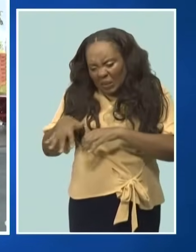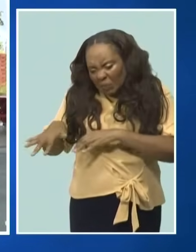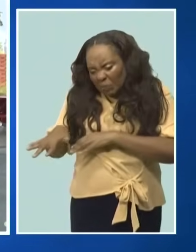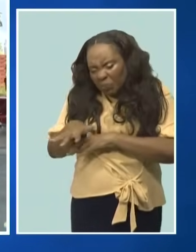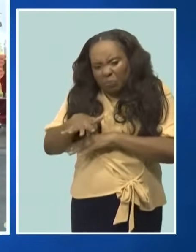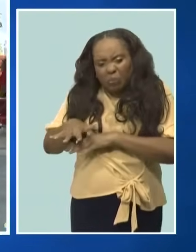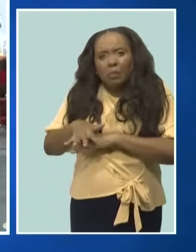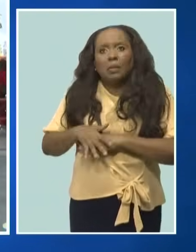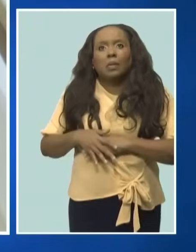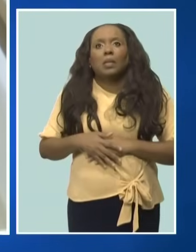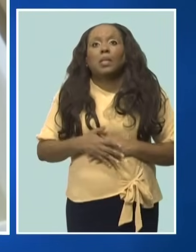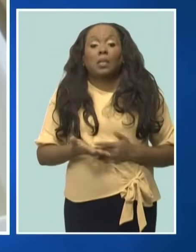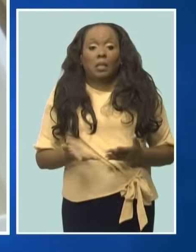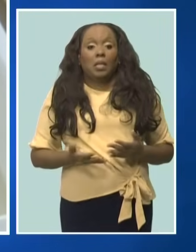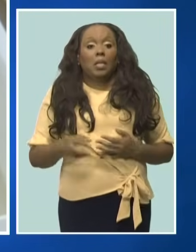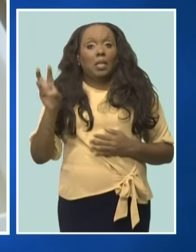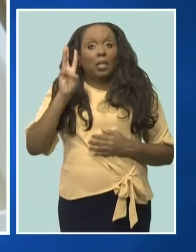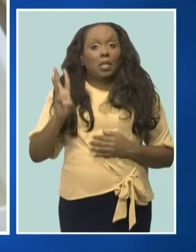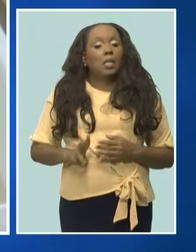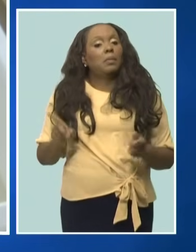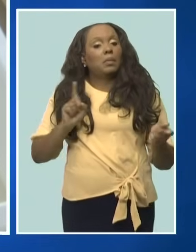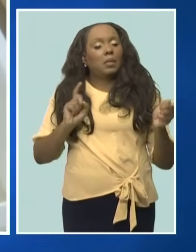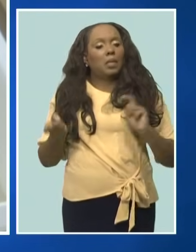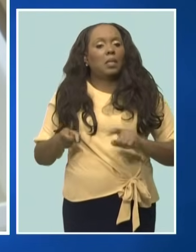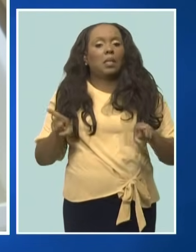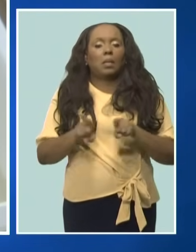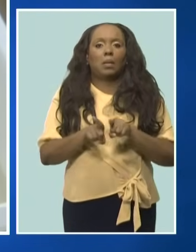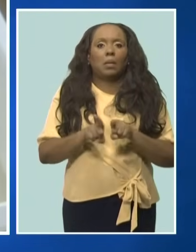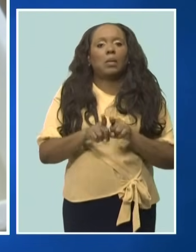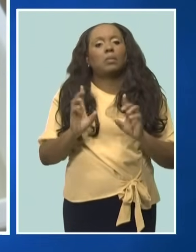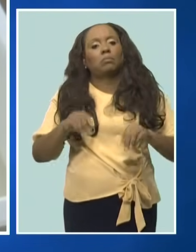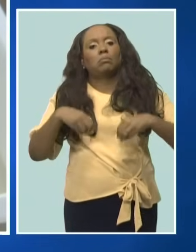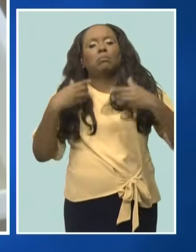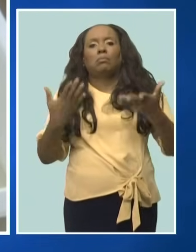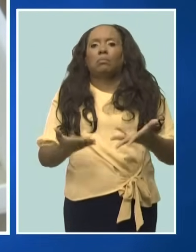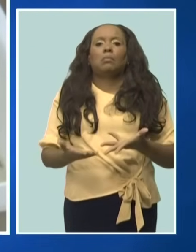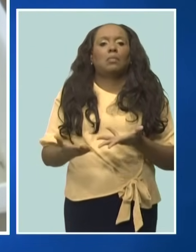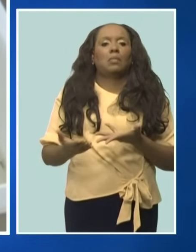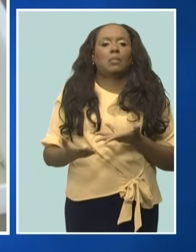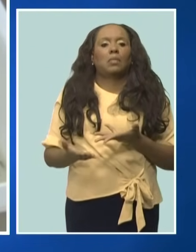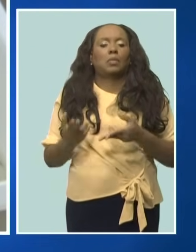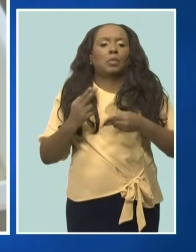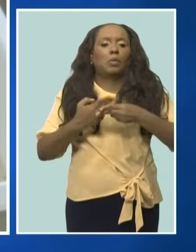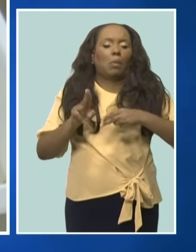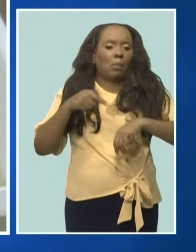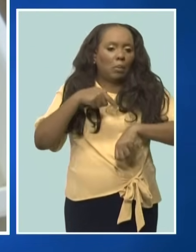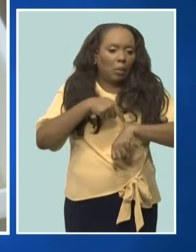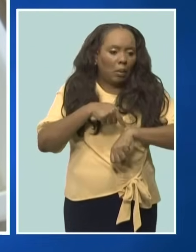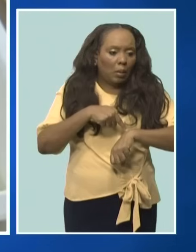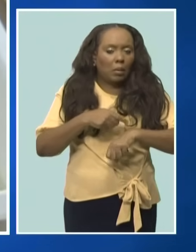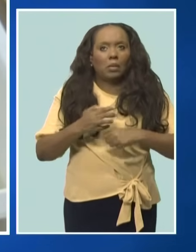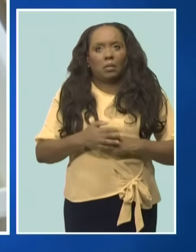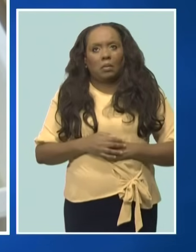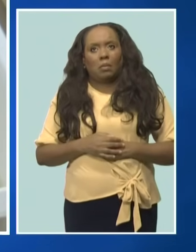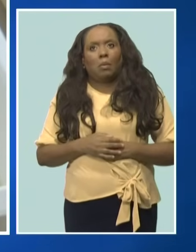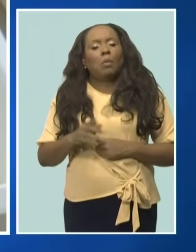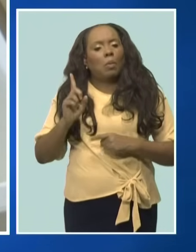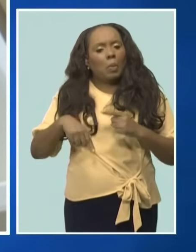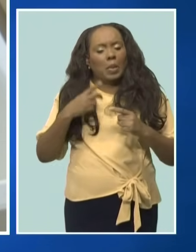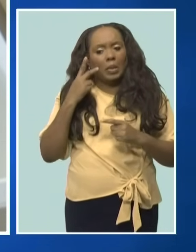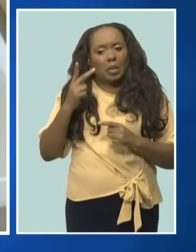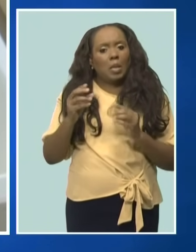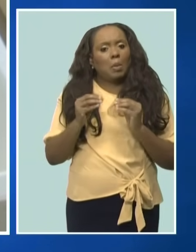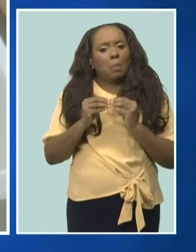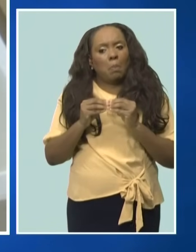Ms. Husband-Shaw says climate change has also contributed to a significantly shorter time frame from egg to adult in